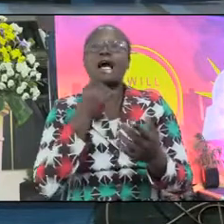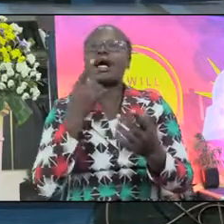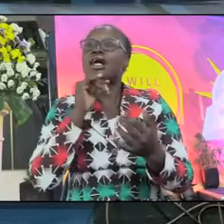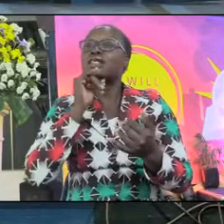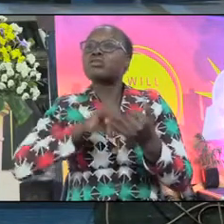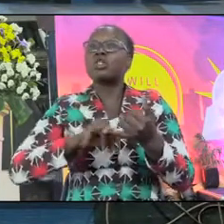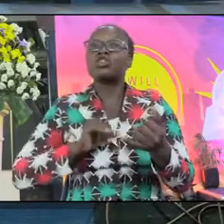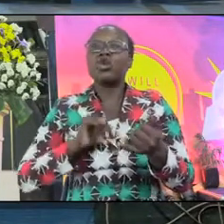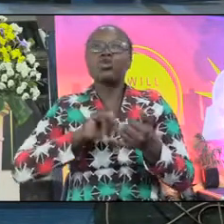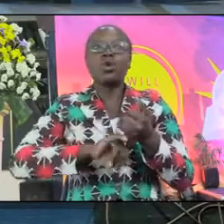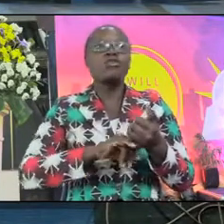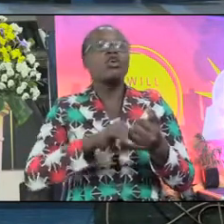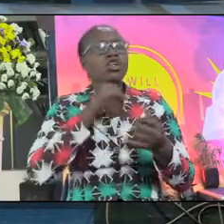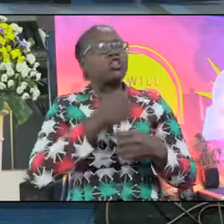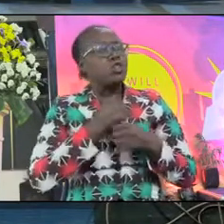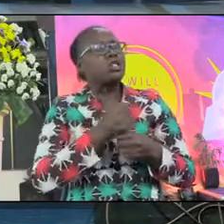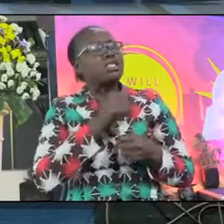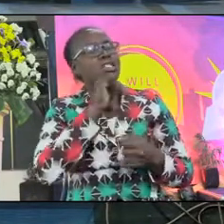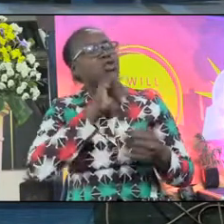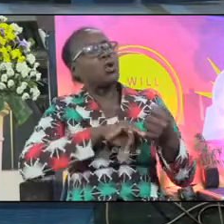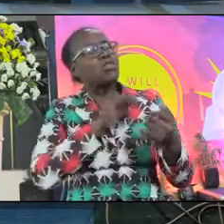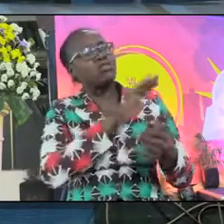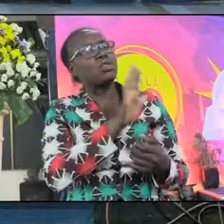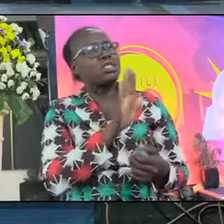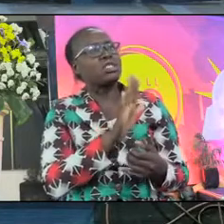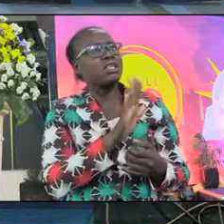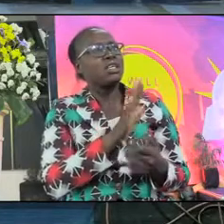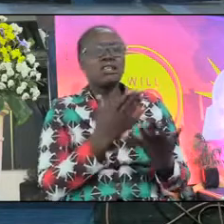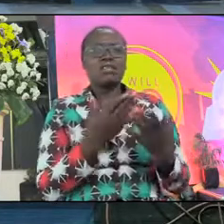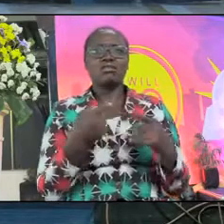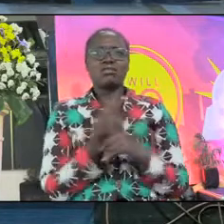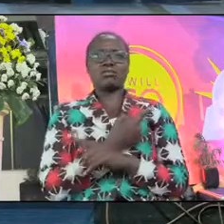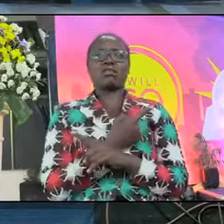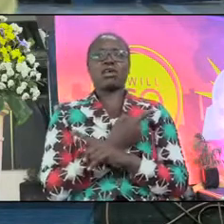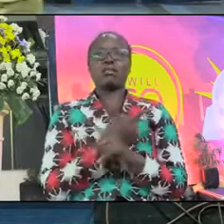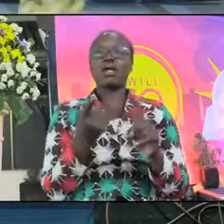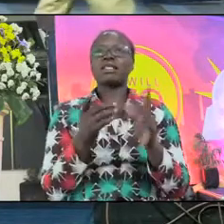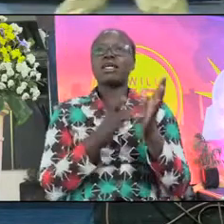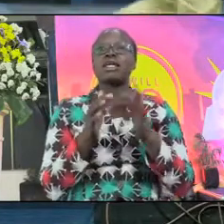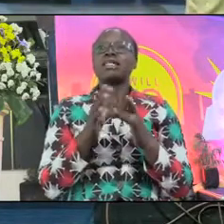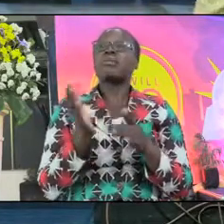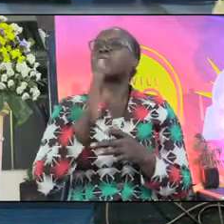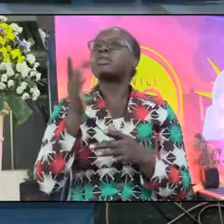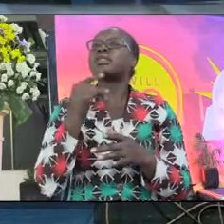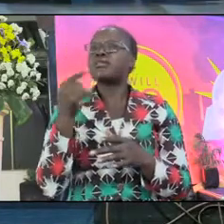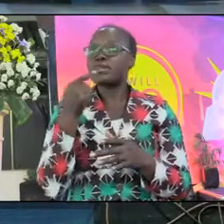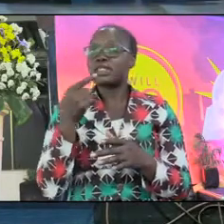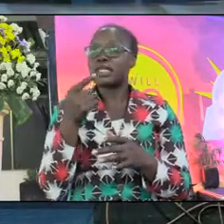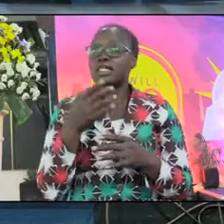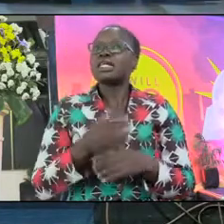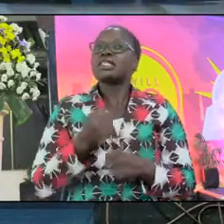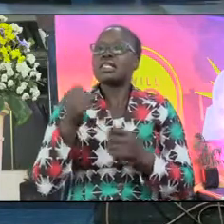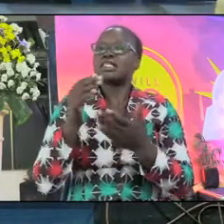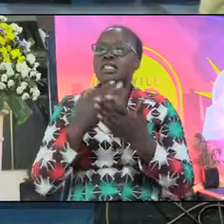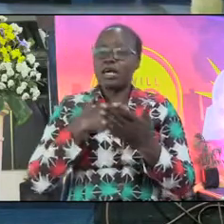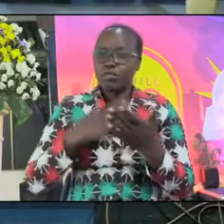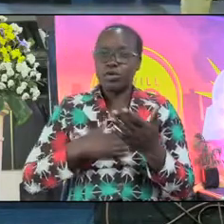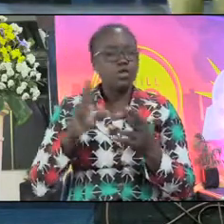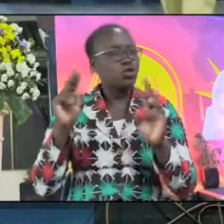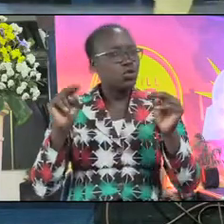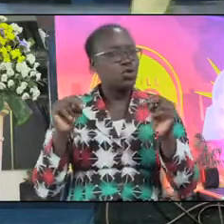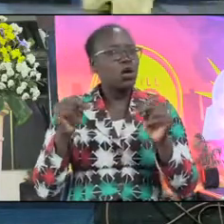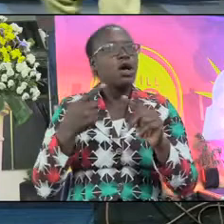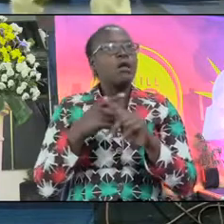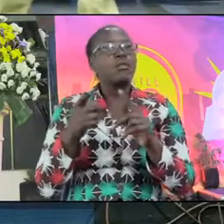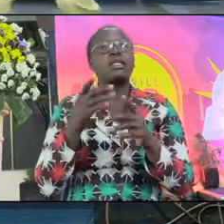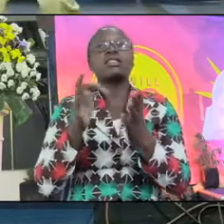wives. Wives, don't trust your husbands. I know that sounds controversial. The Bible never said trust somebody. The Bible said